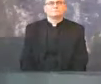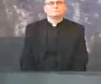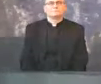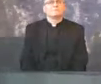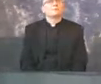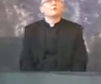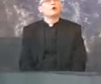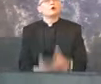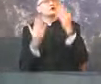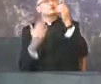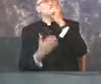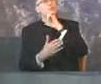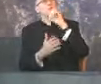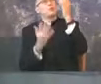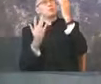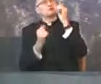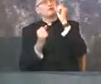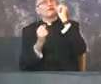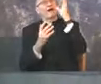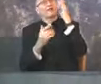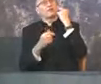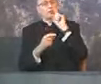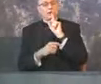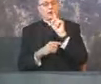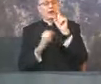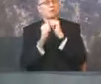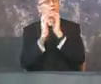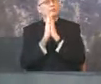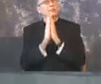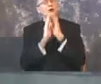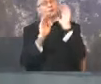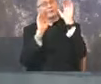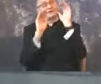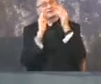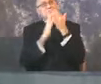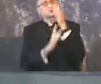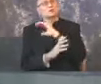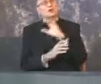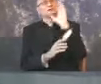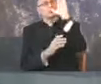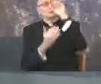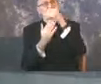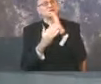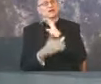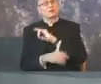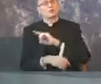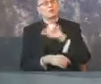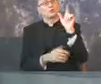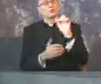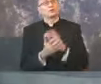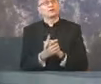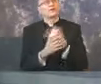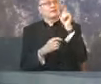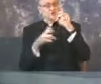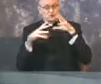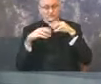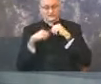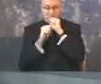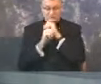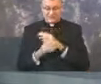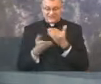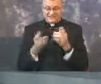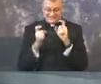Therefore, most merciful Father, we make humble prayer and petition through Jesus Christ, your Son, our Lord, that you accept and bless these